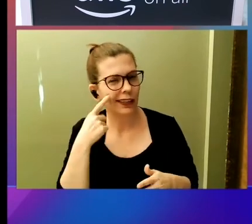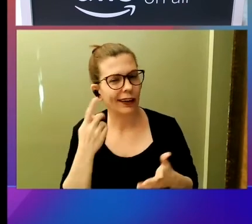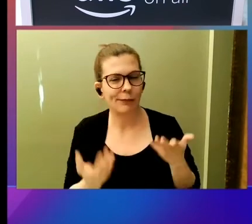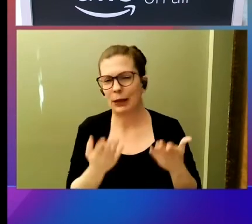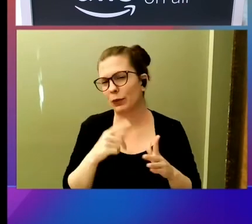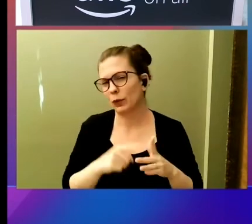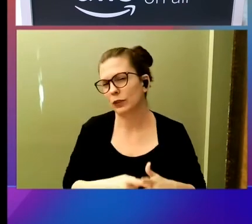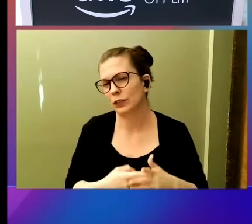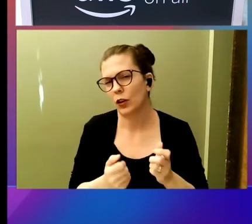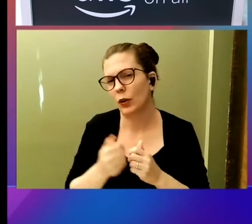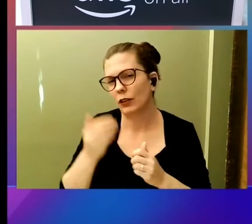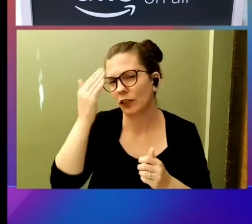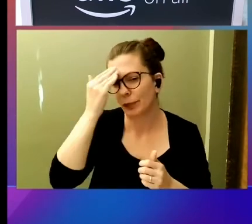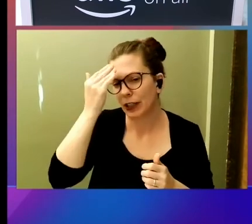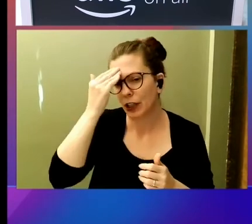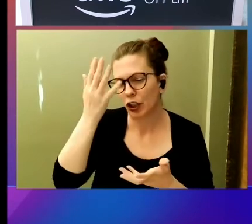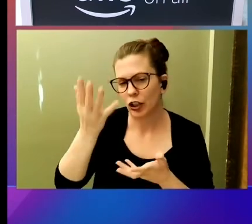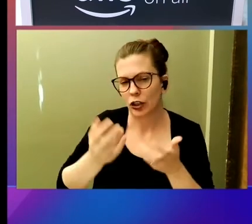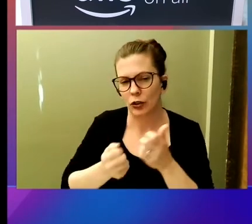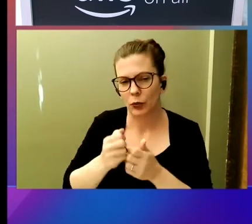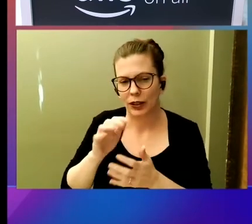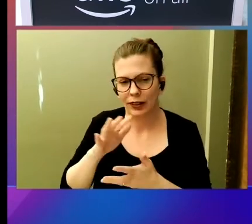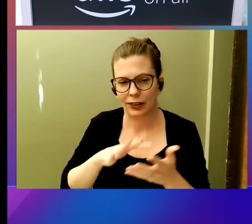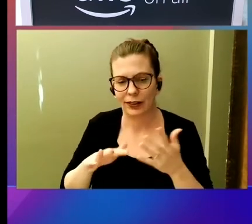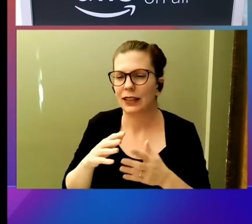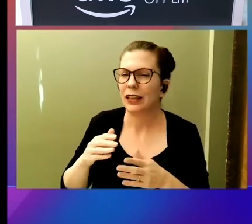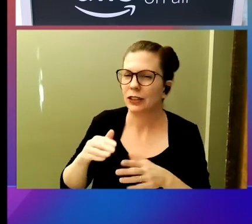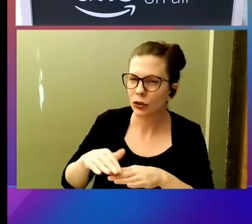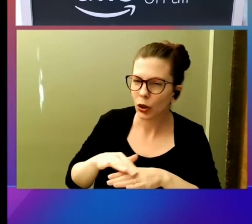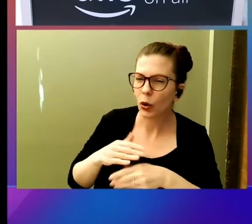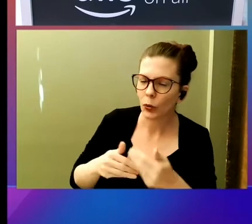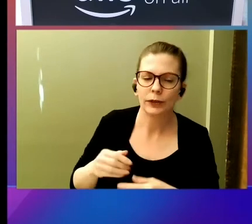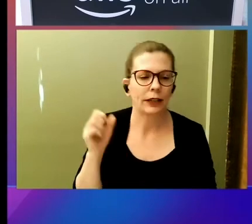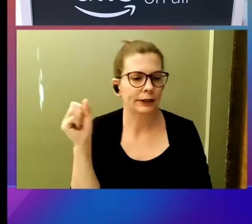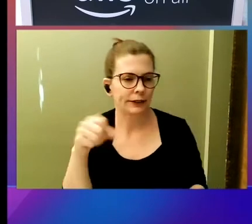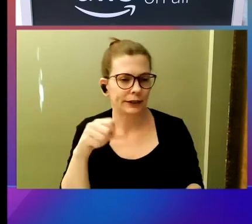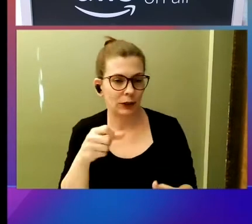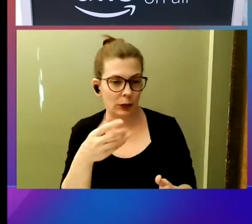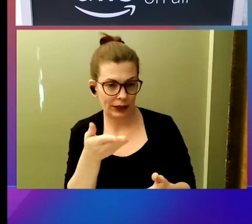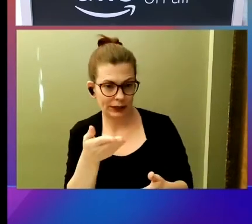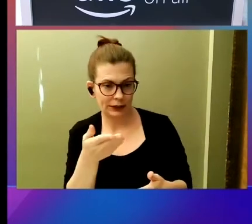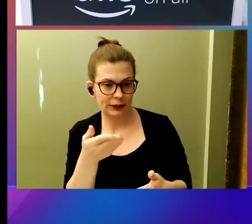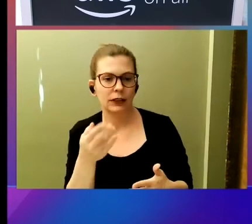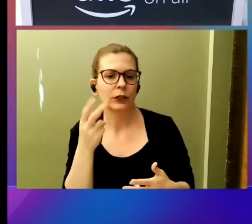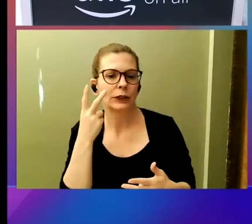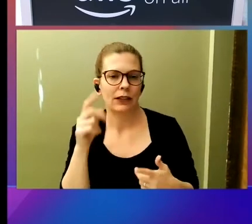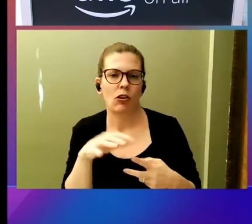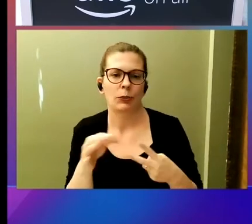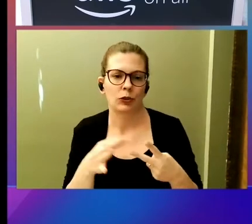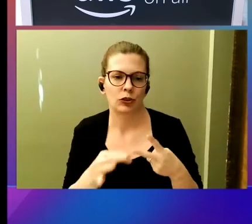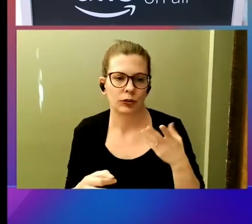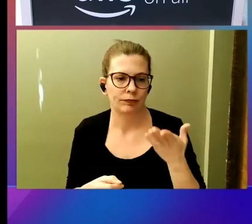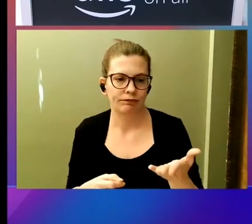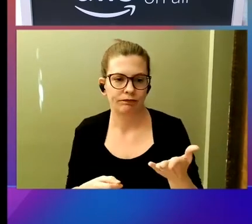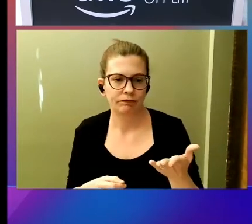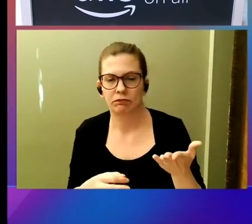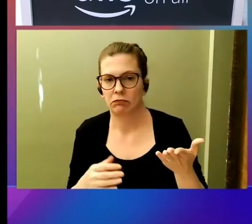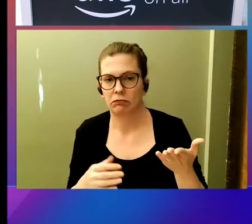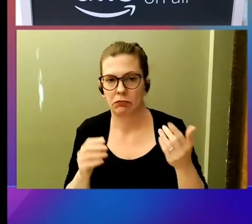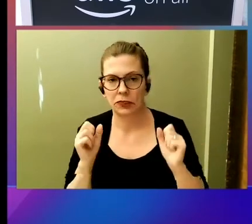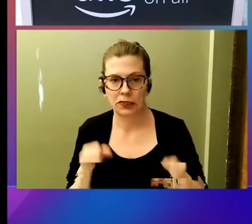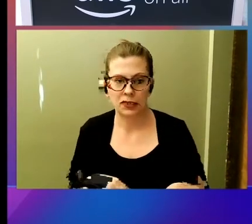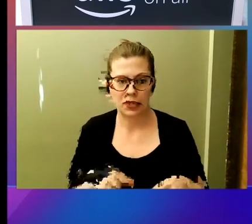familiarize those Slowly students. introduce. Exactly. So this section you see optional. They can just choose to not touch it at